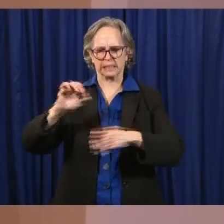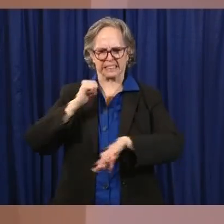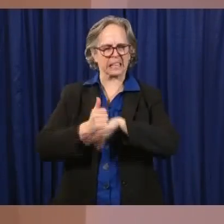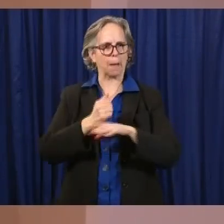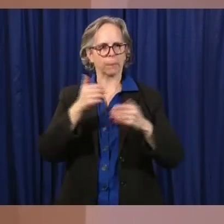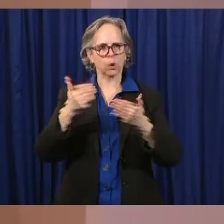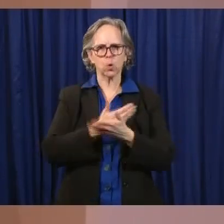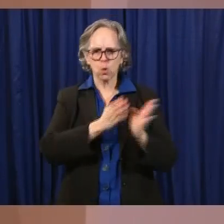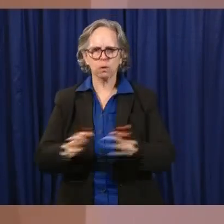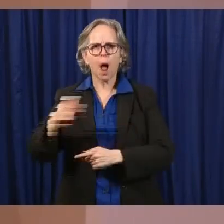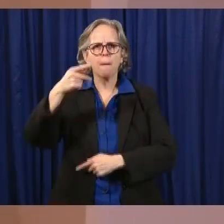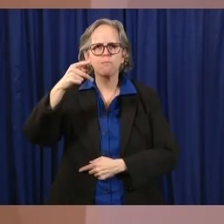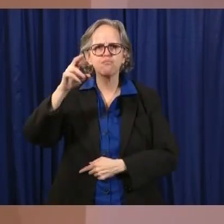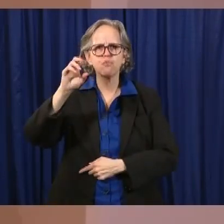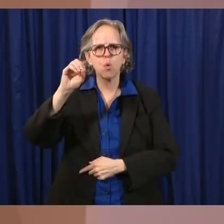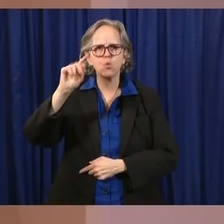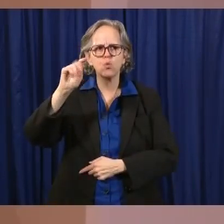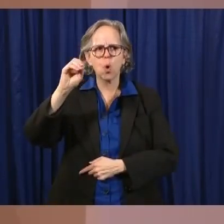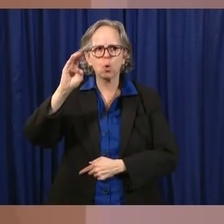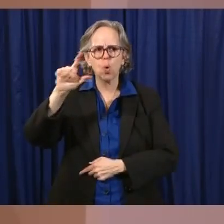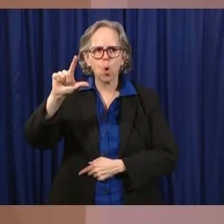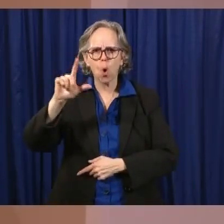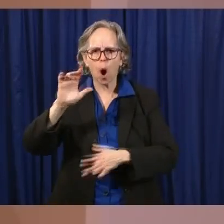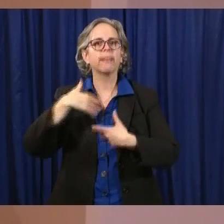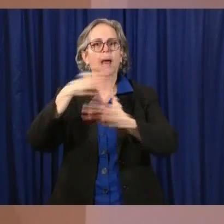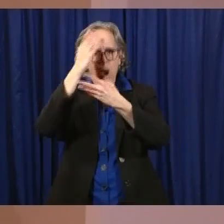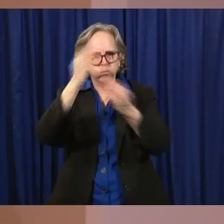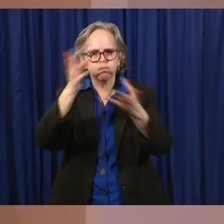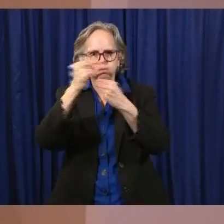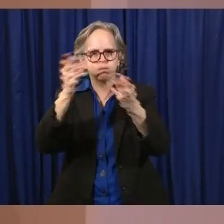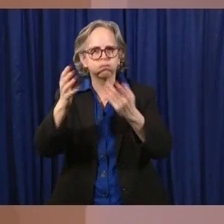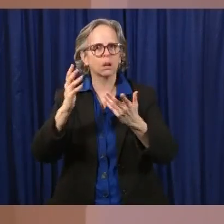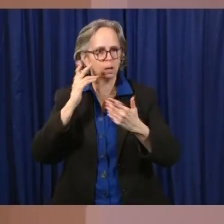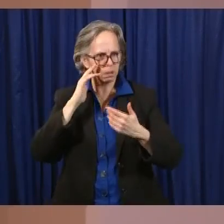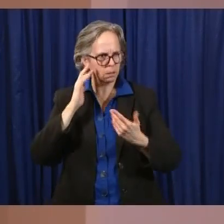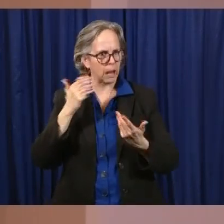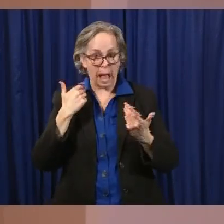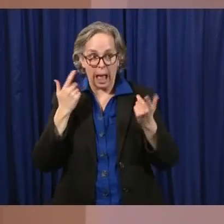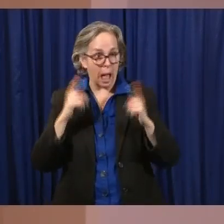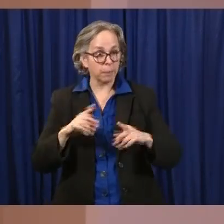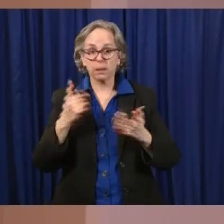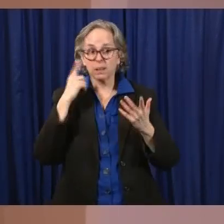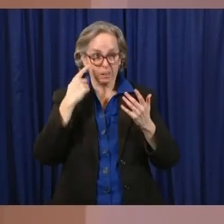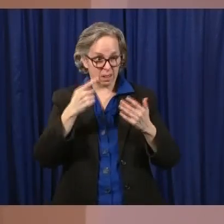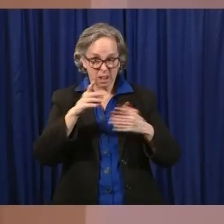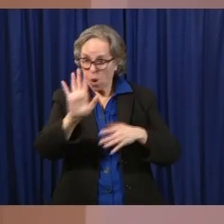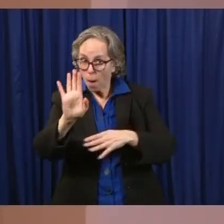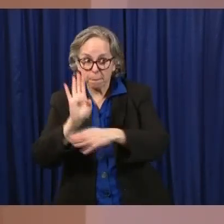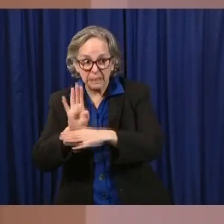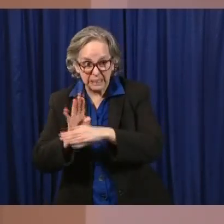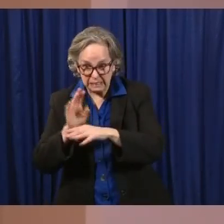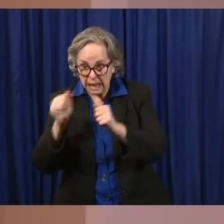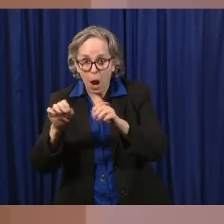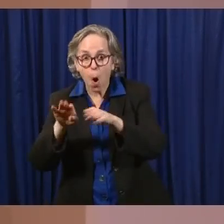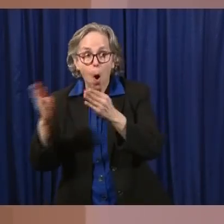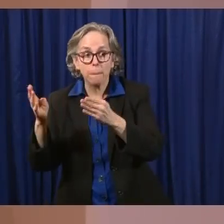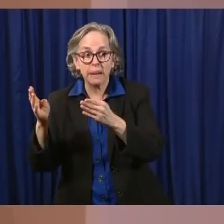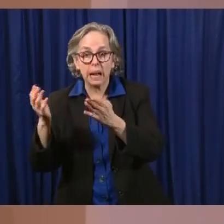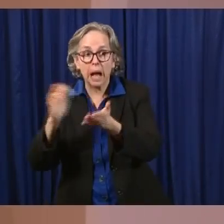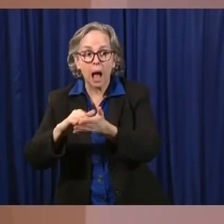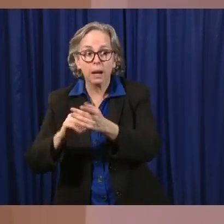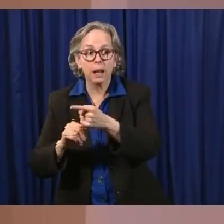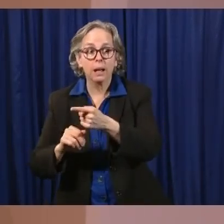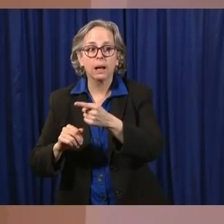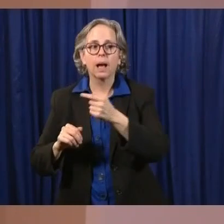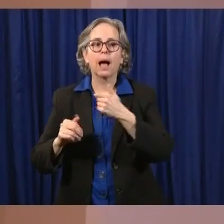when you return, when you have that opportunity, and that we want to get the economy moving down the runway towards